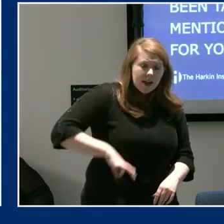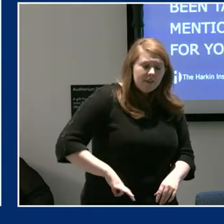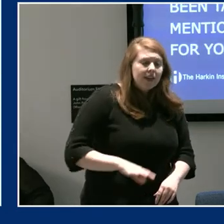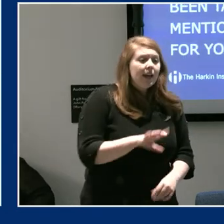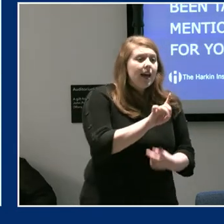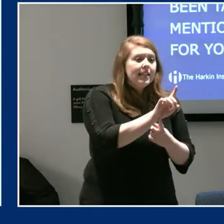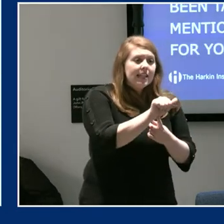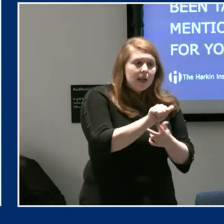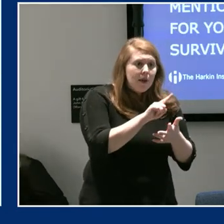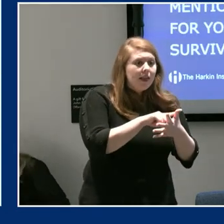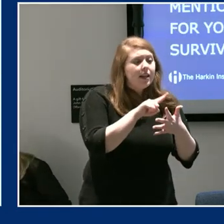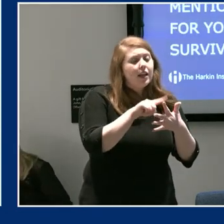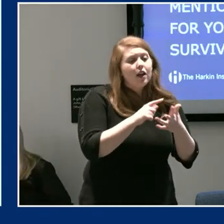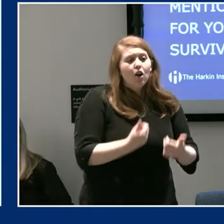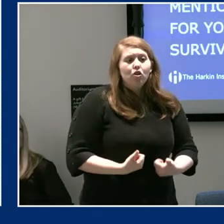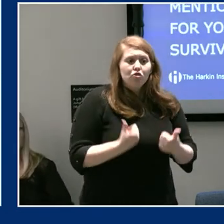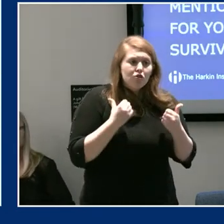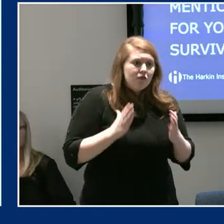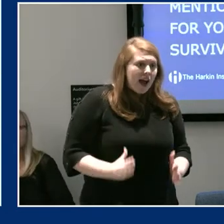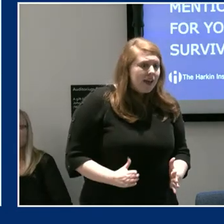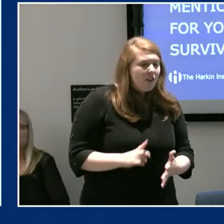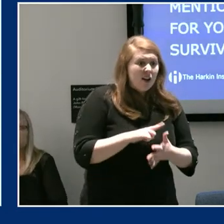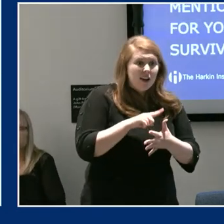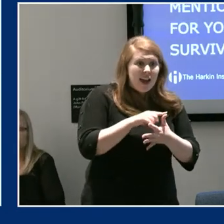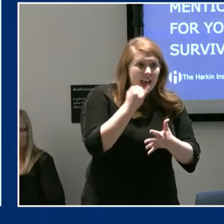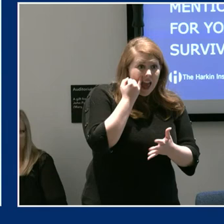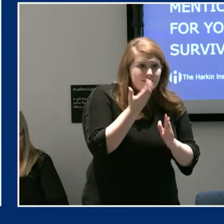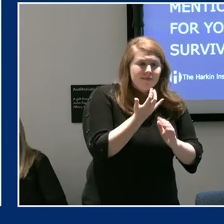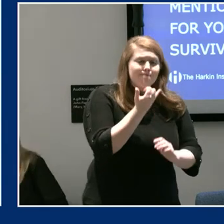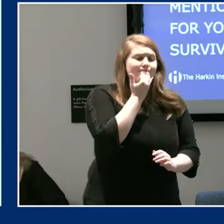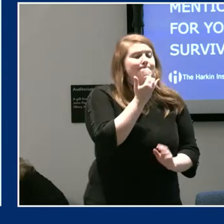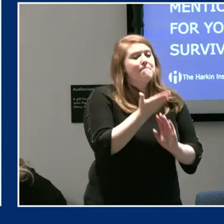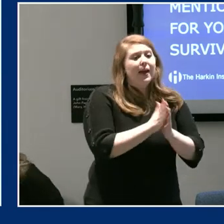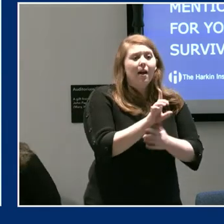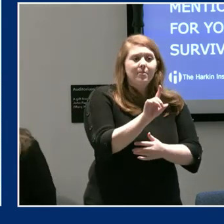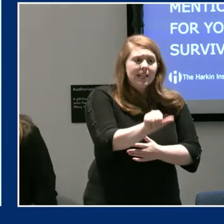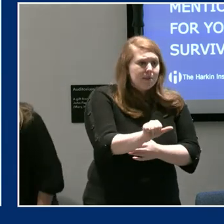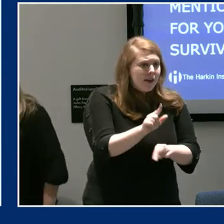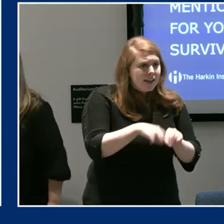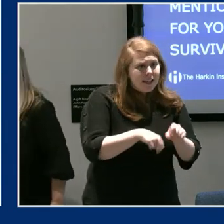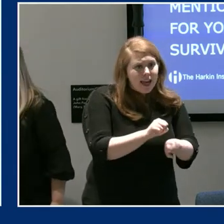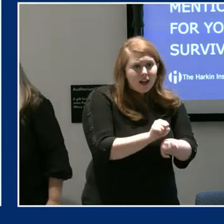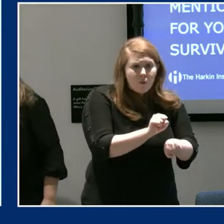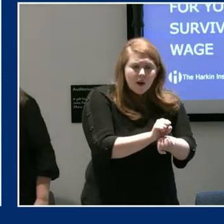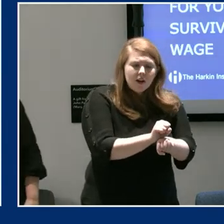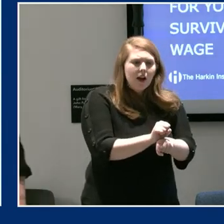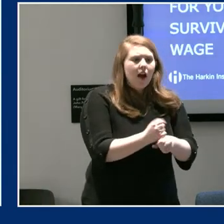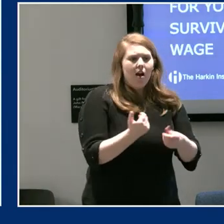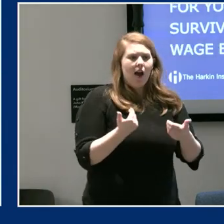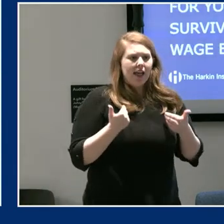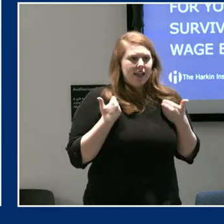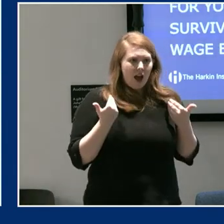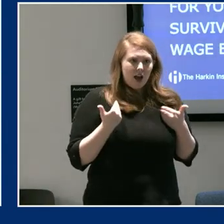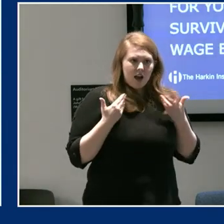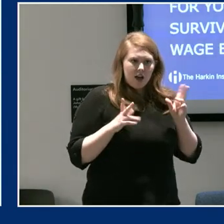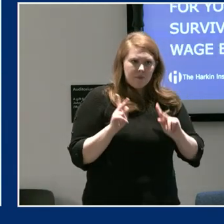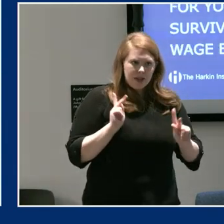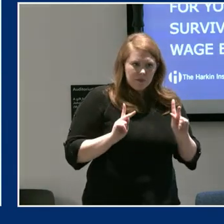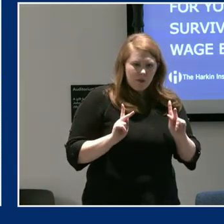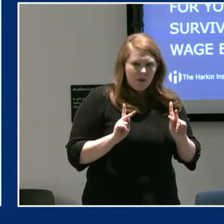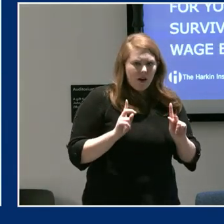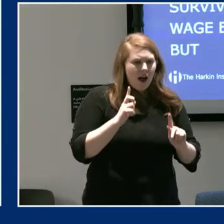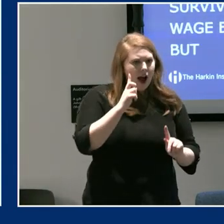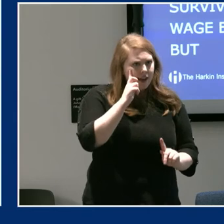disability benefits if the wage earner becomes disabled and can't work. But younger people have, I